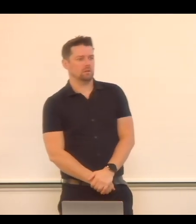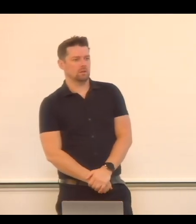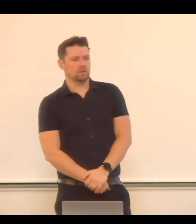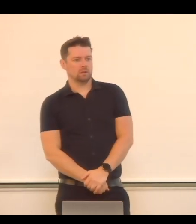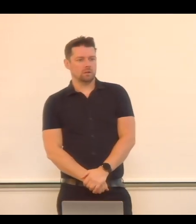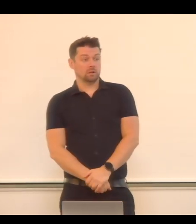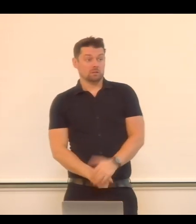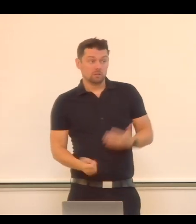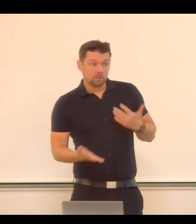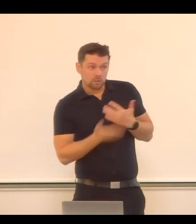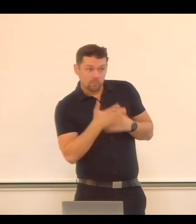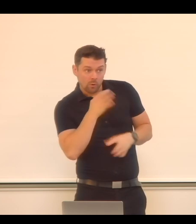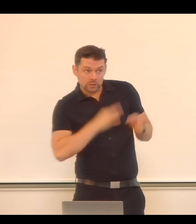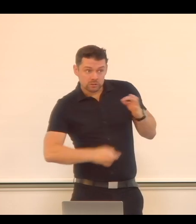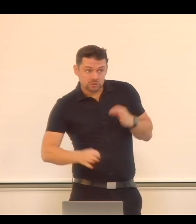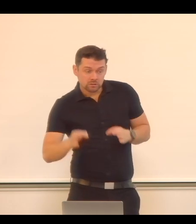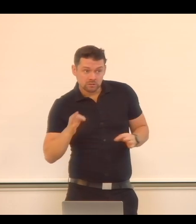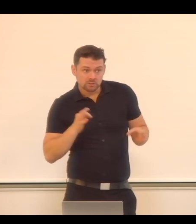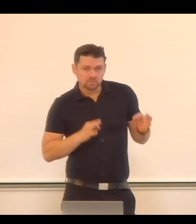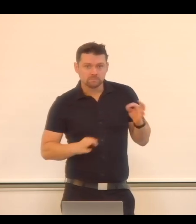Other questions?